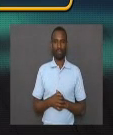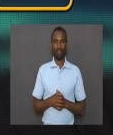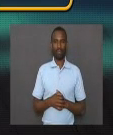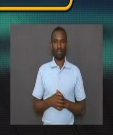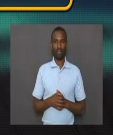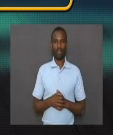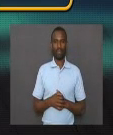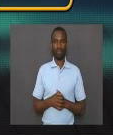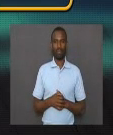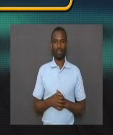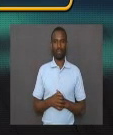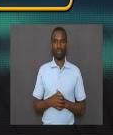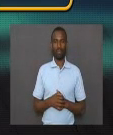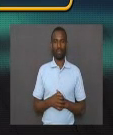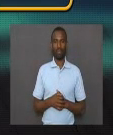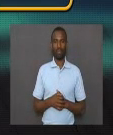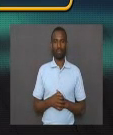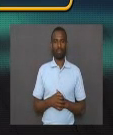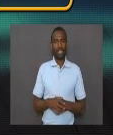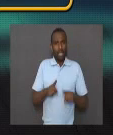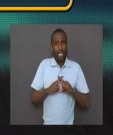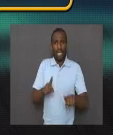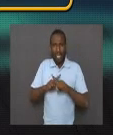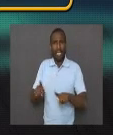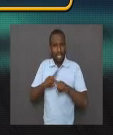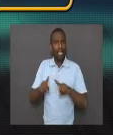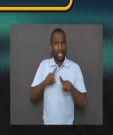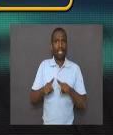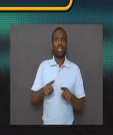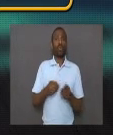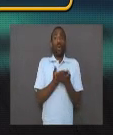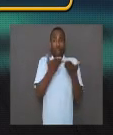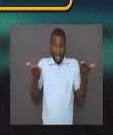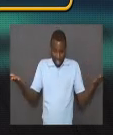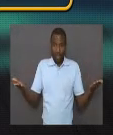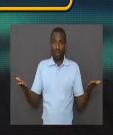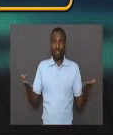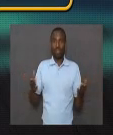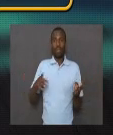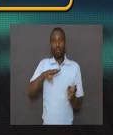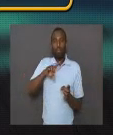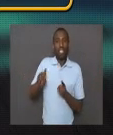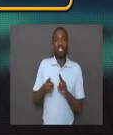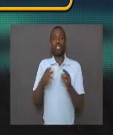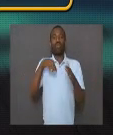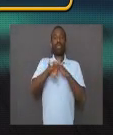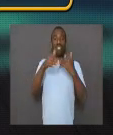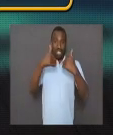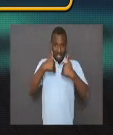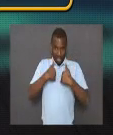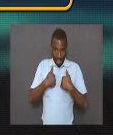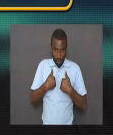Since there are really several particles in the system, we can apply